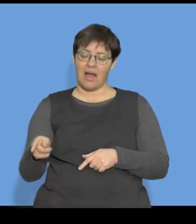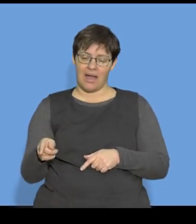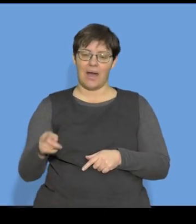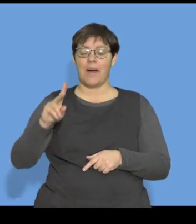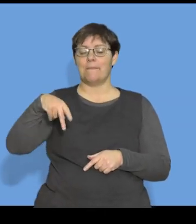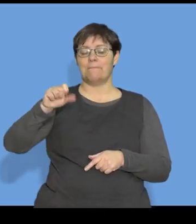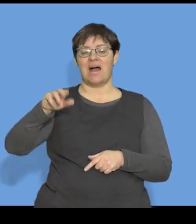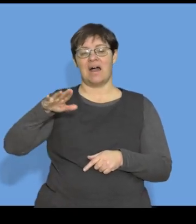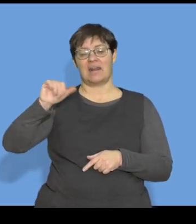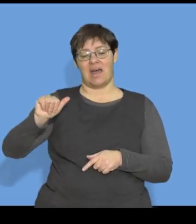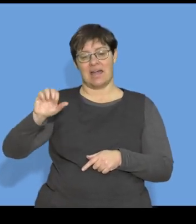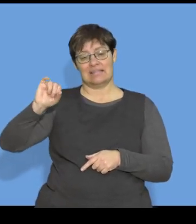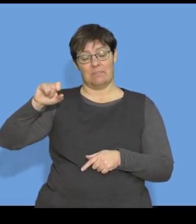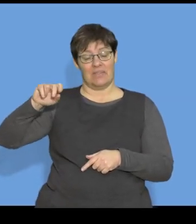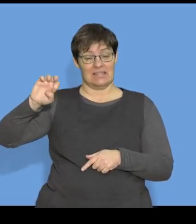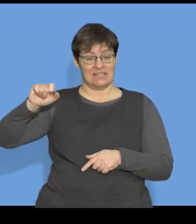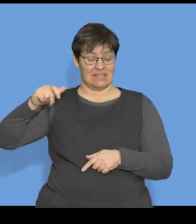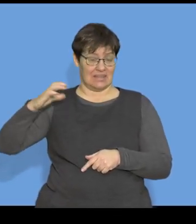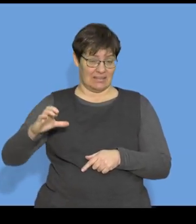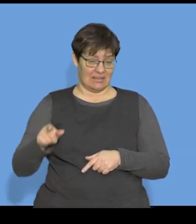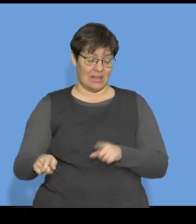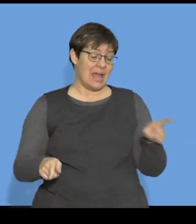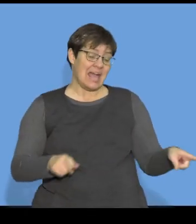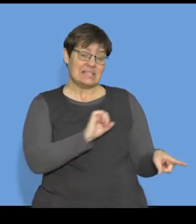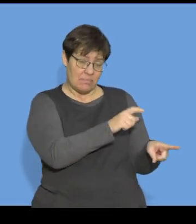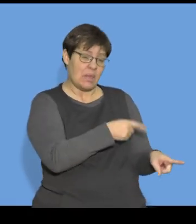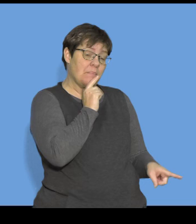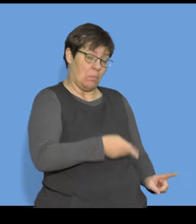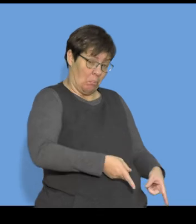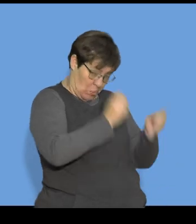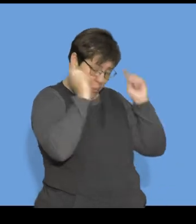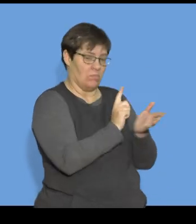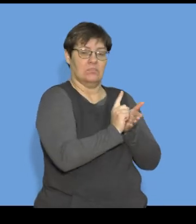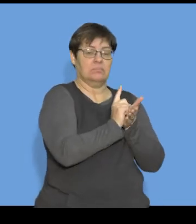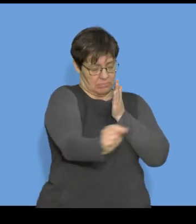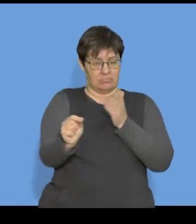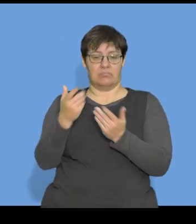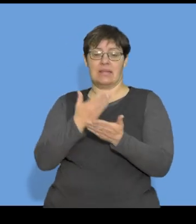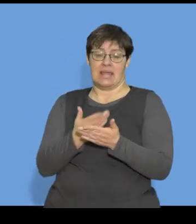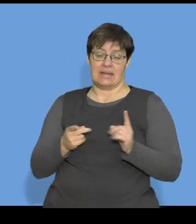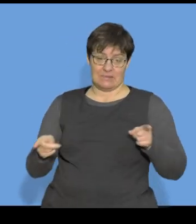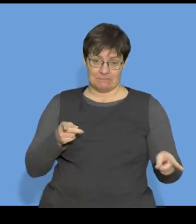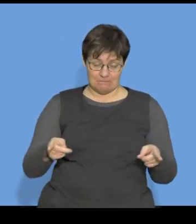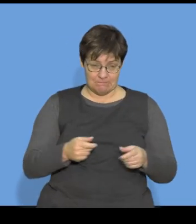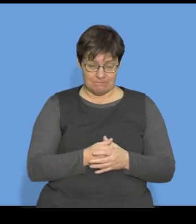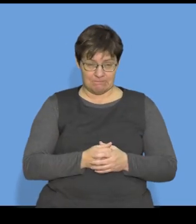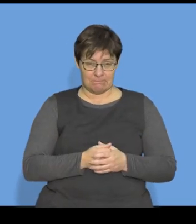are active there as the parasympathetic branch or parasympathetic